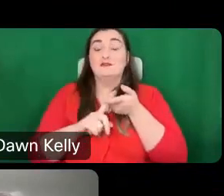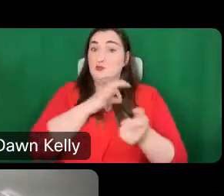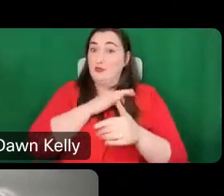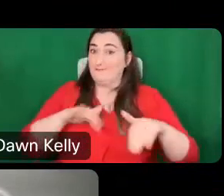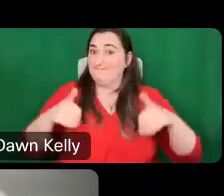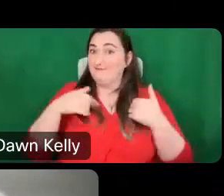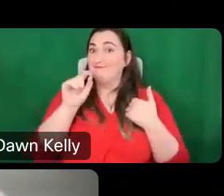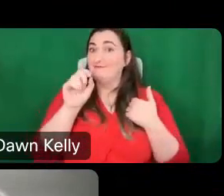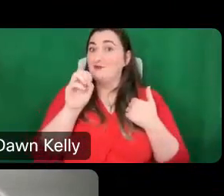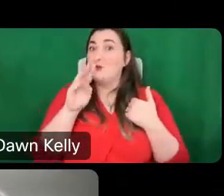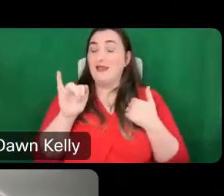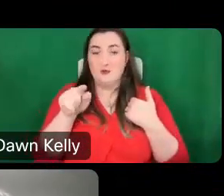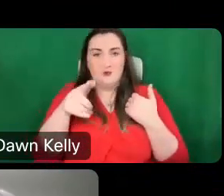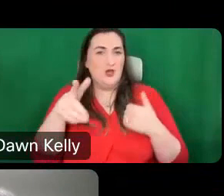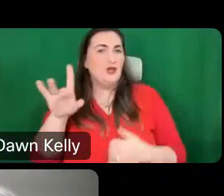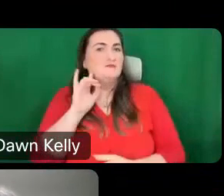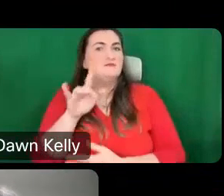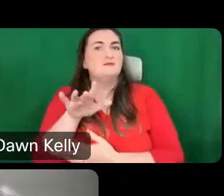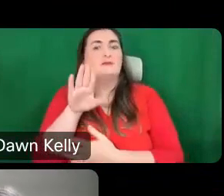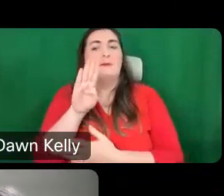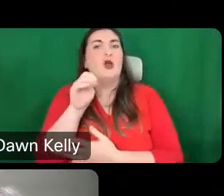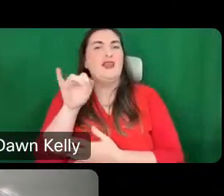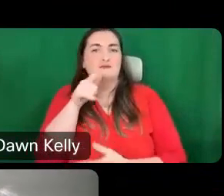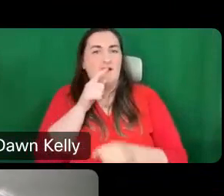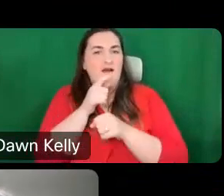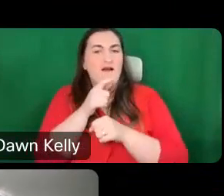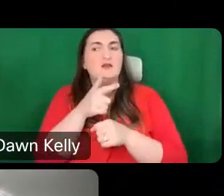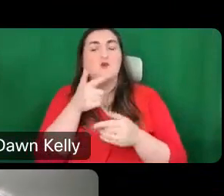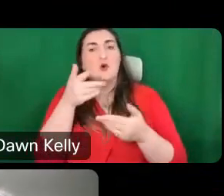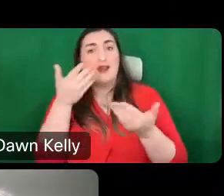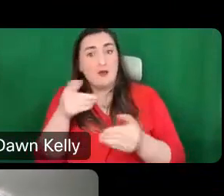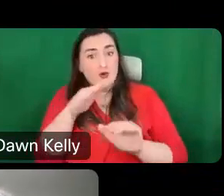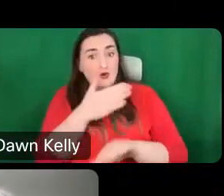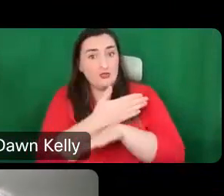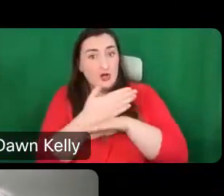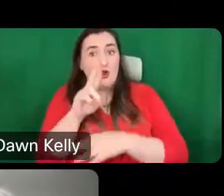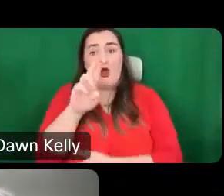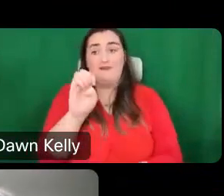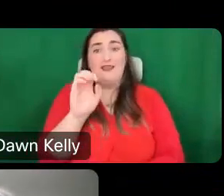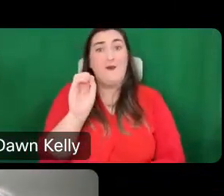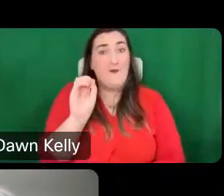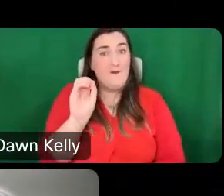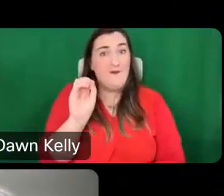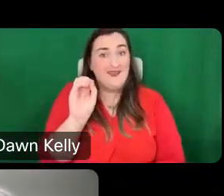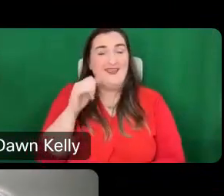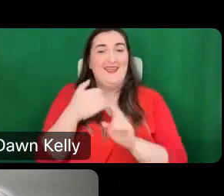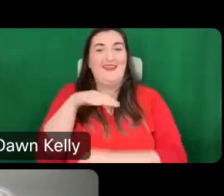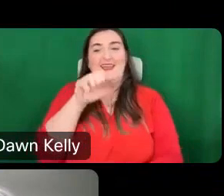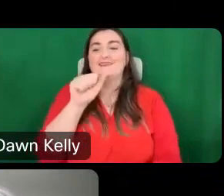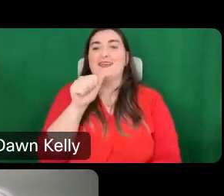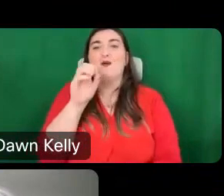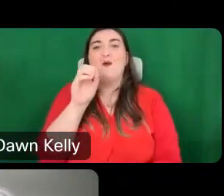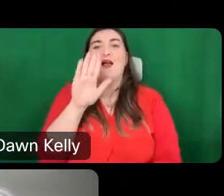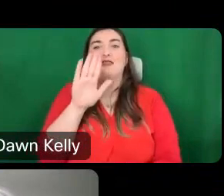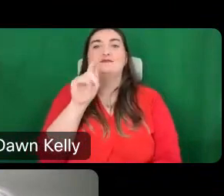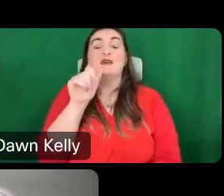You heard Bernie speak there. You're starting now in your role as REO in Ceuta, and why is the